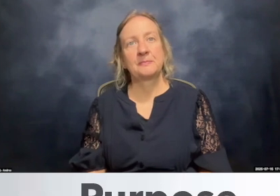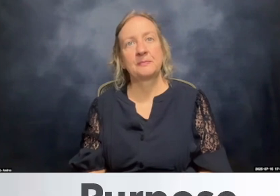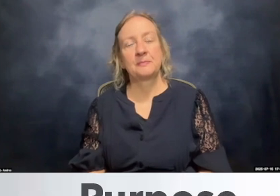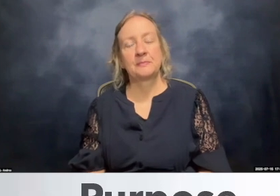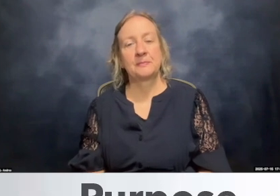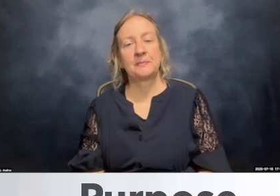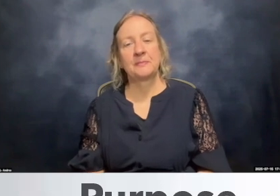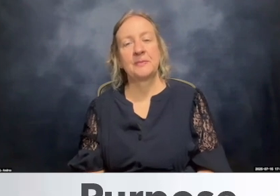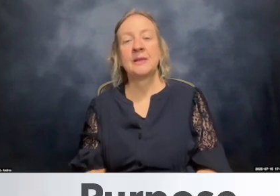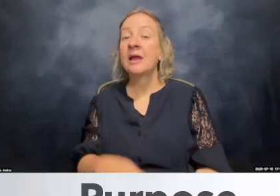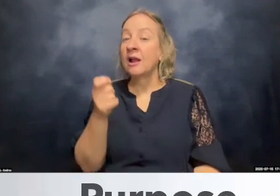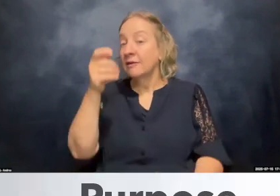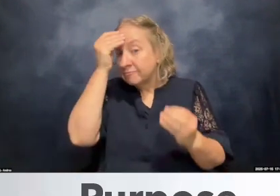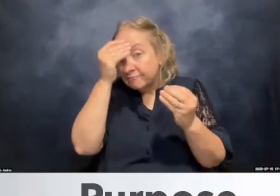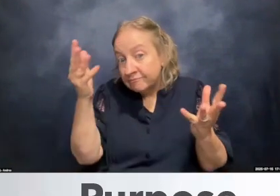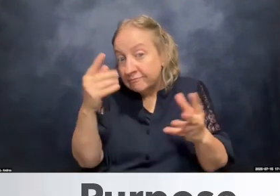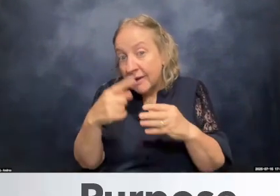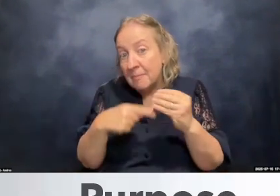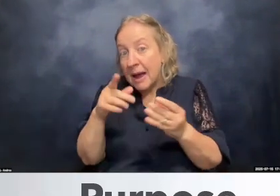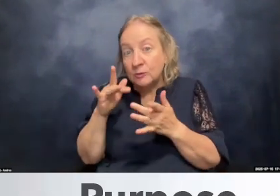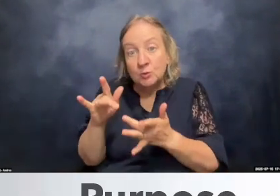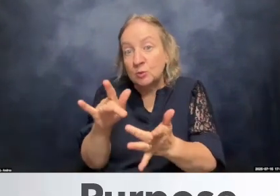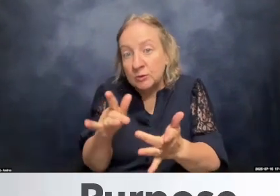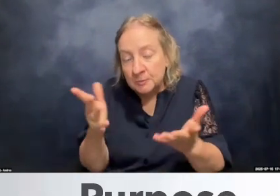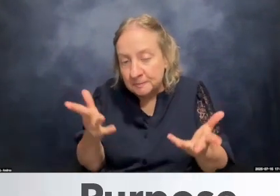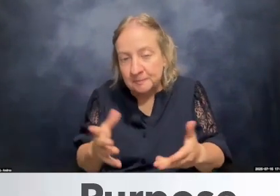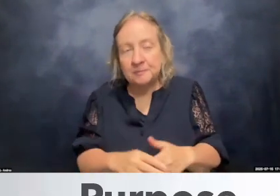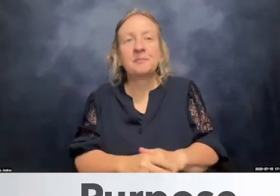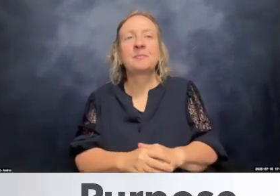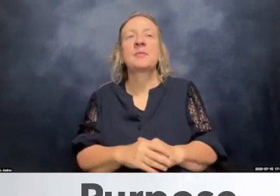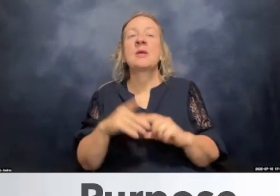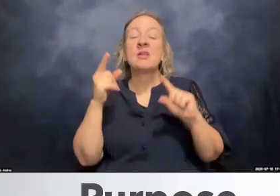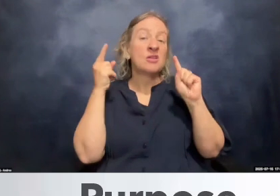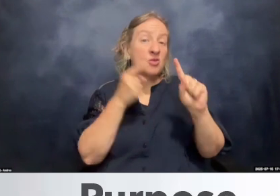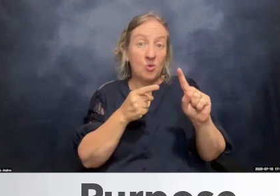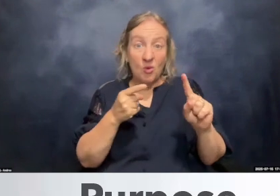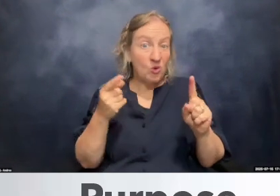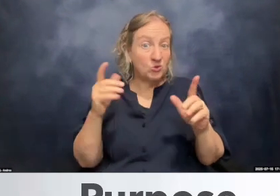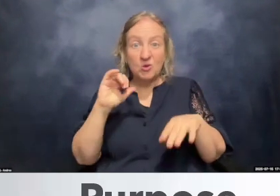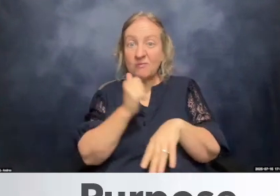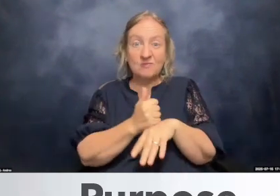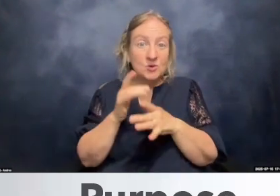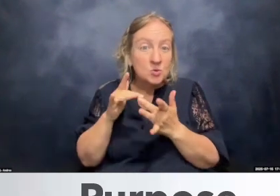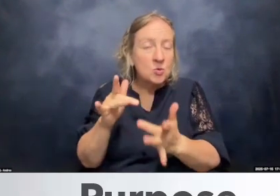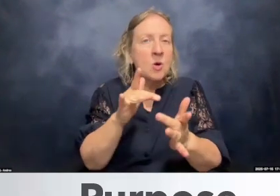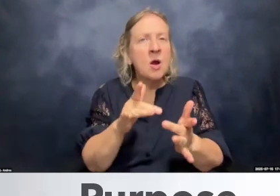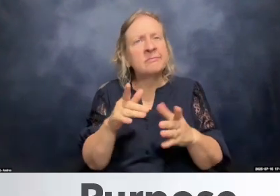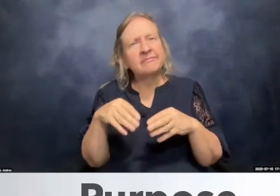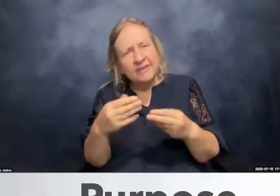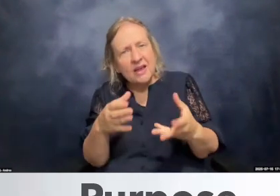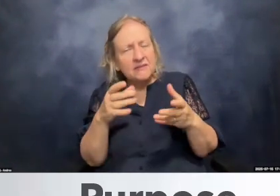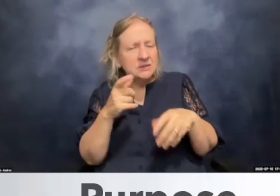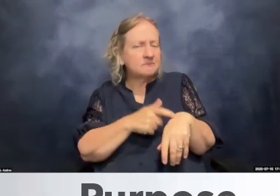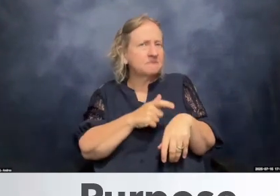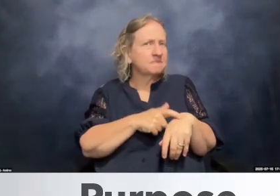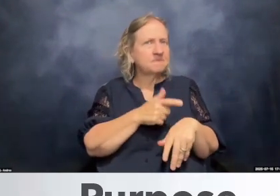So here's a bit of information about the tours. The purpose behind the tours are to offer a meaningful opportunity to